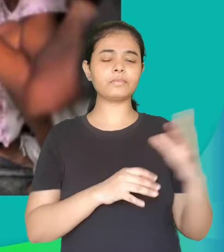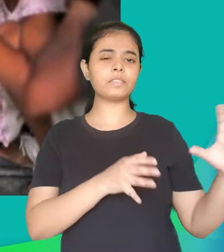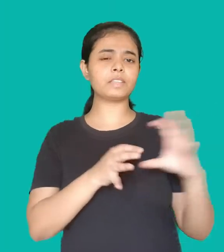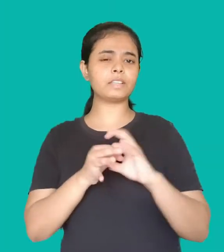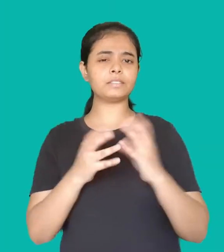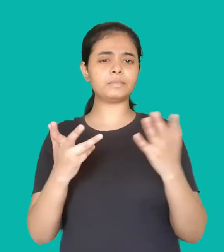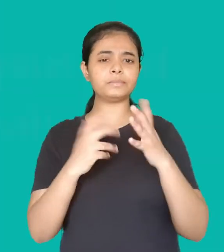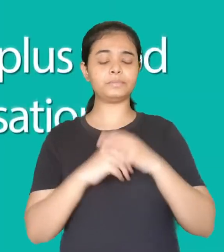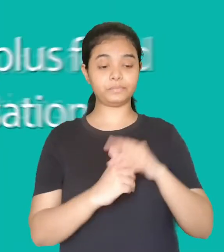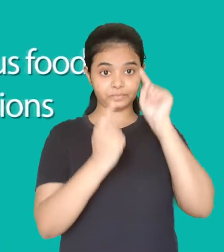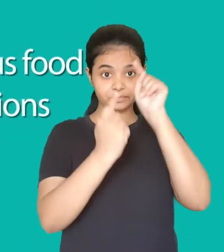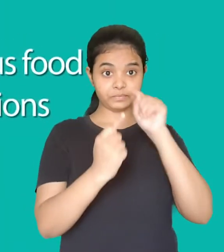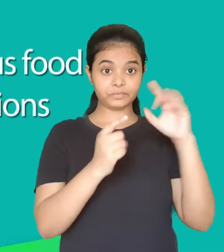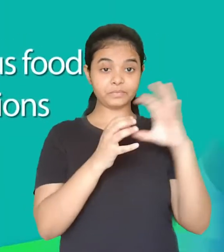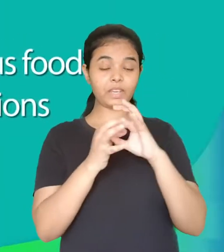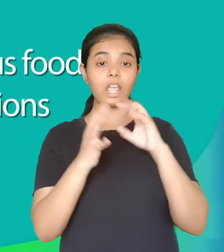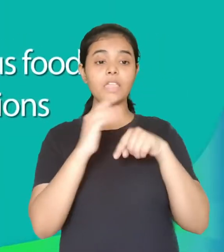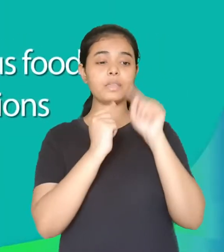life.